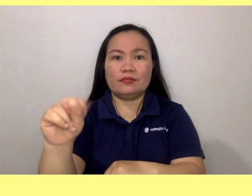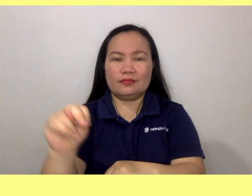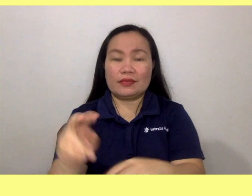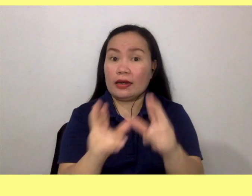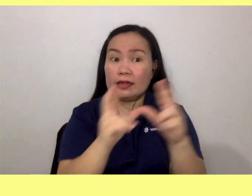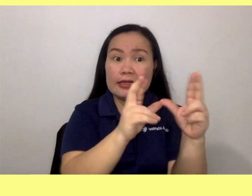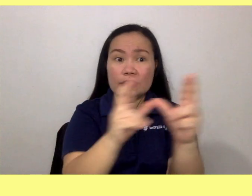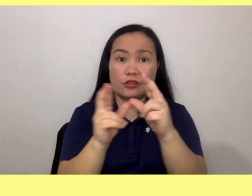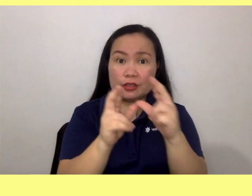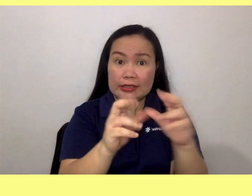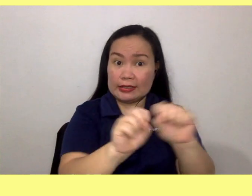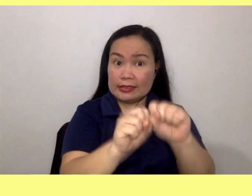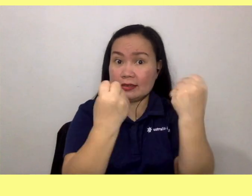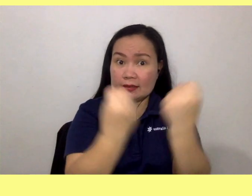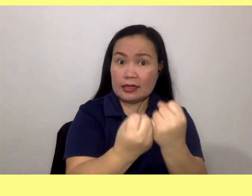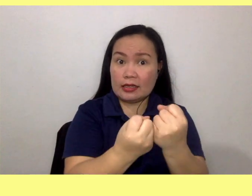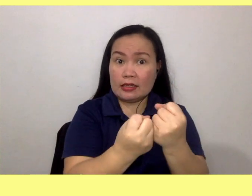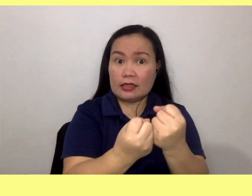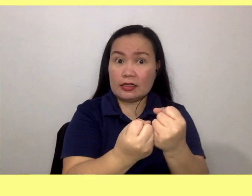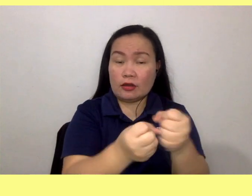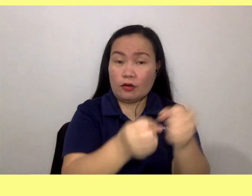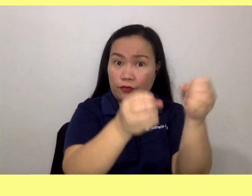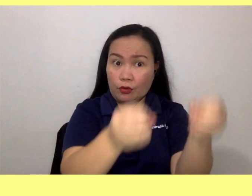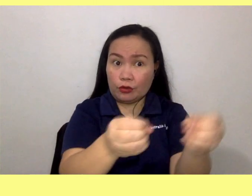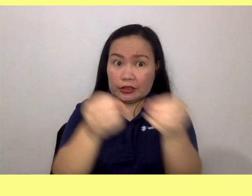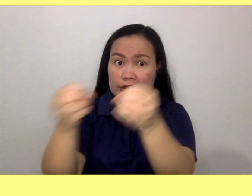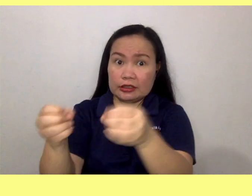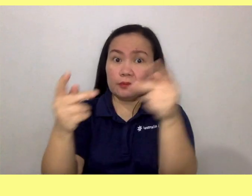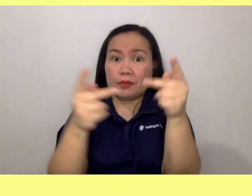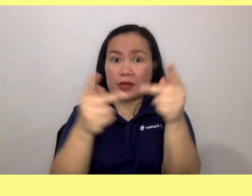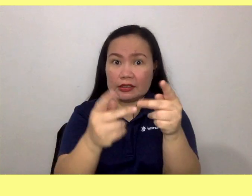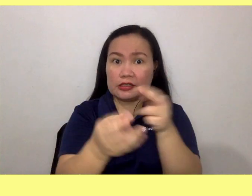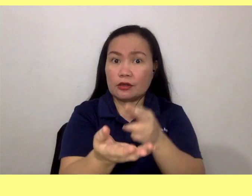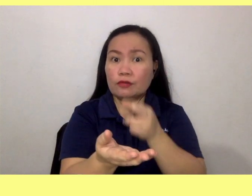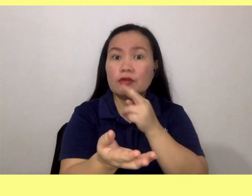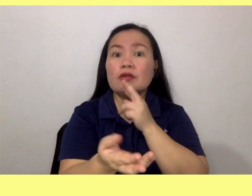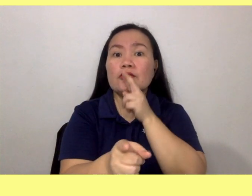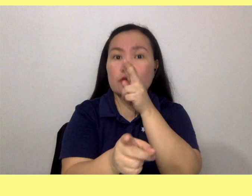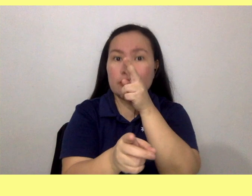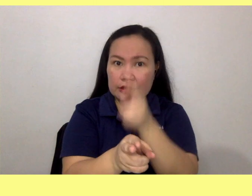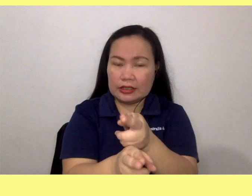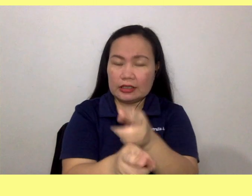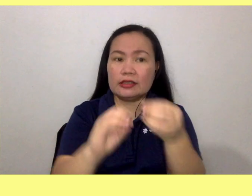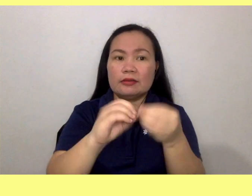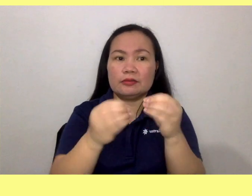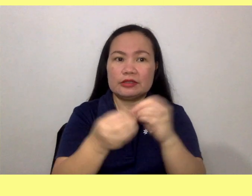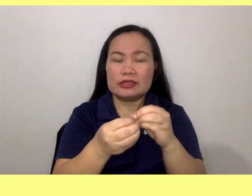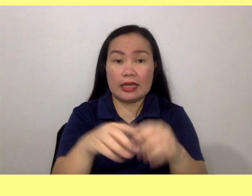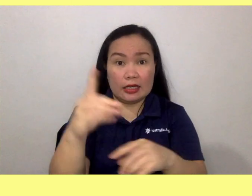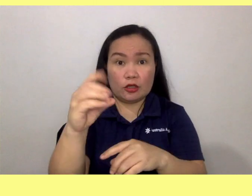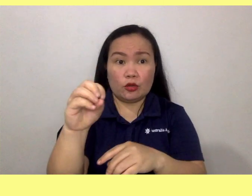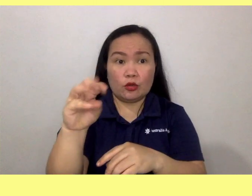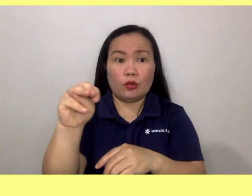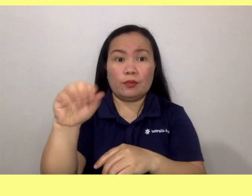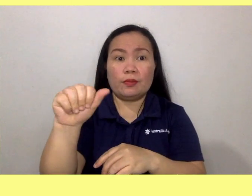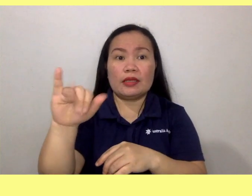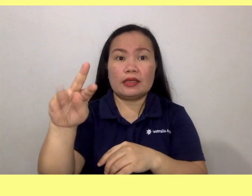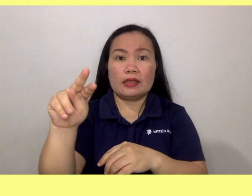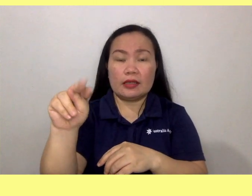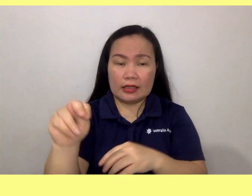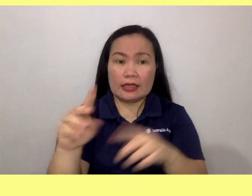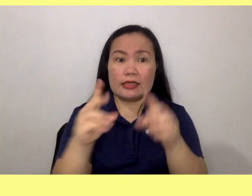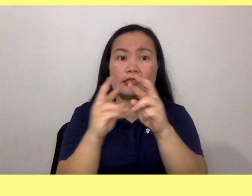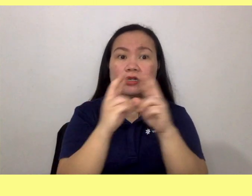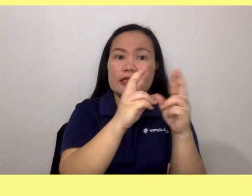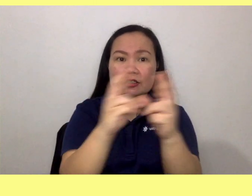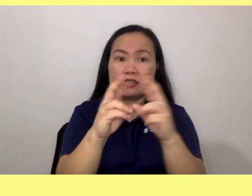a relation is a set of ordered pairs of real numbers. Ang domain naman, it is a relation wherein it is the